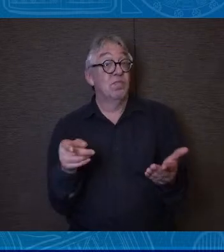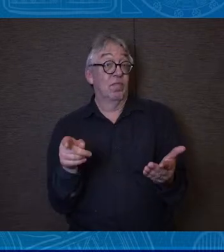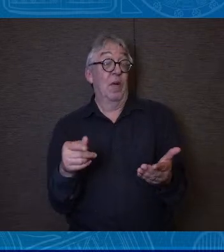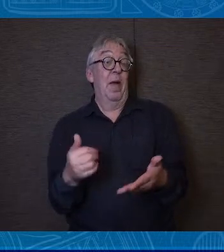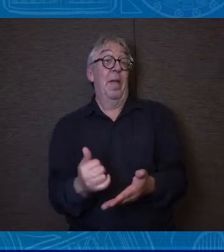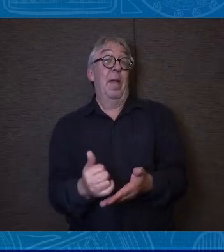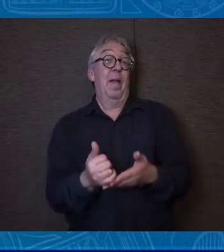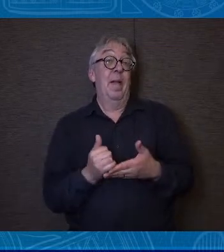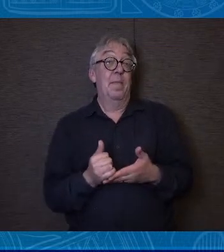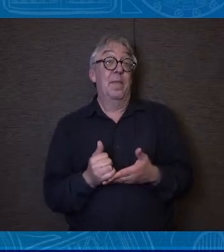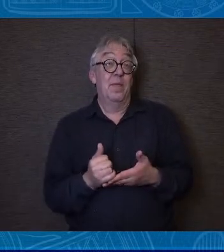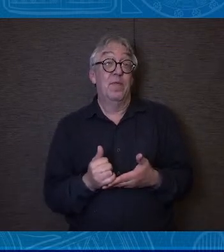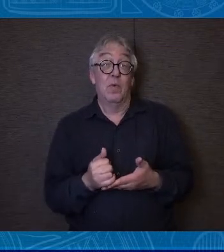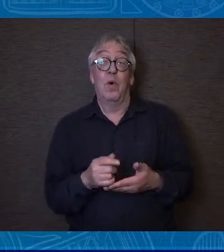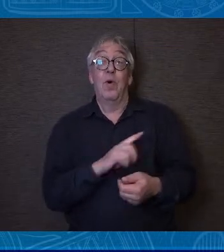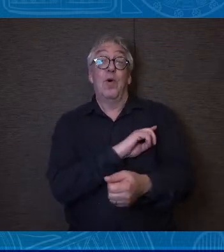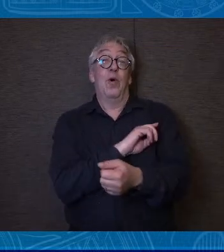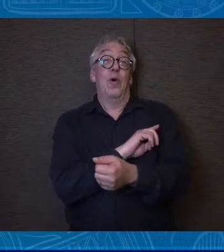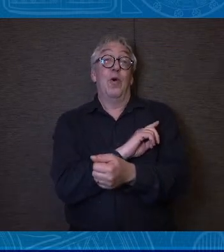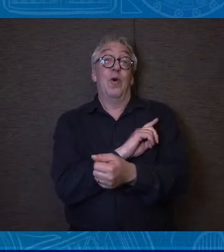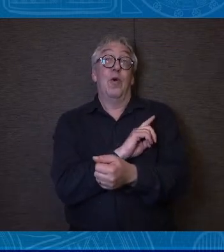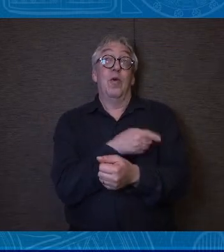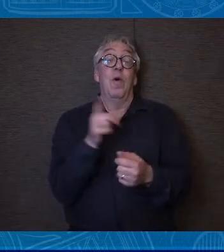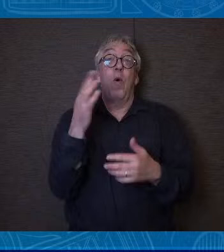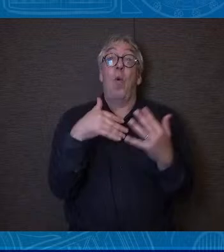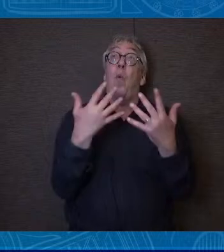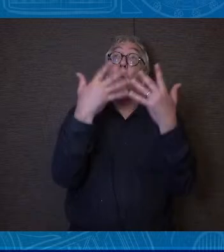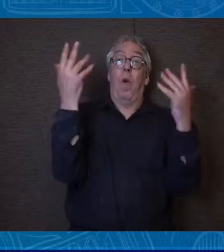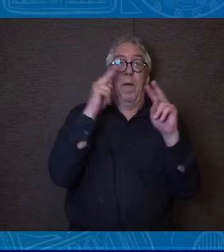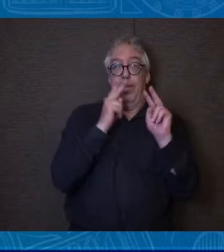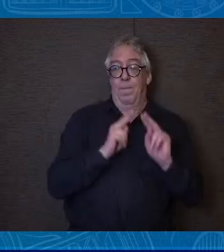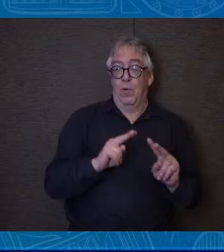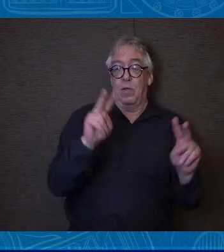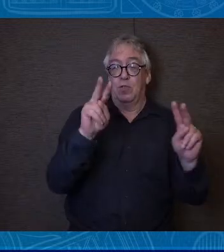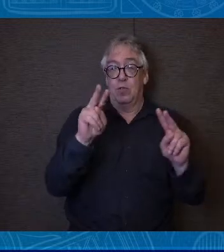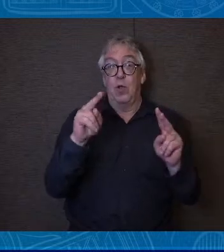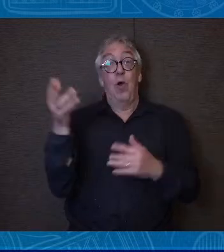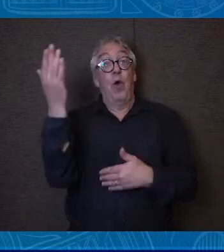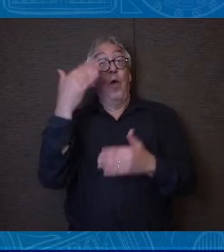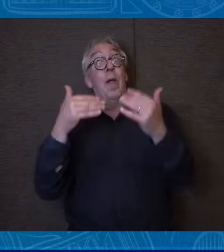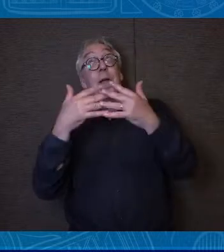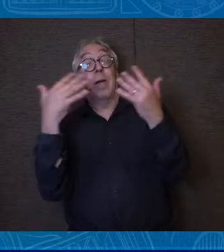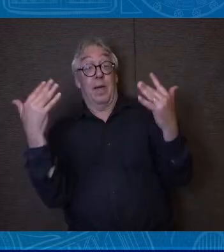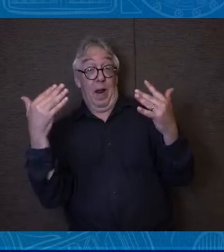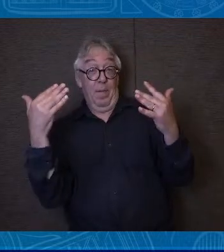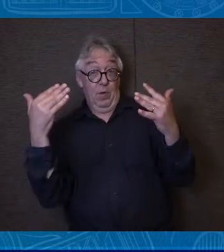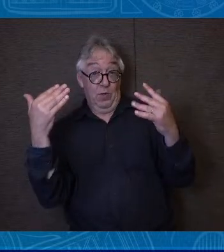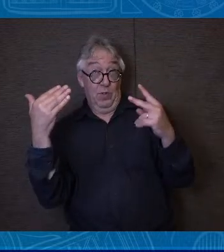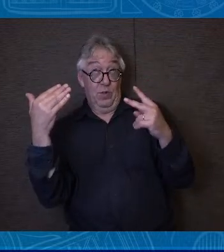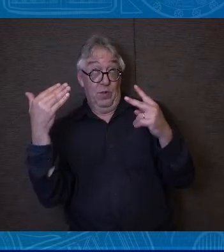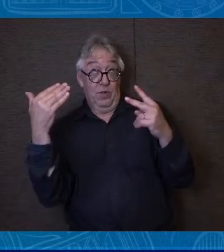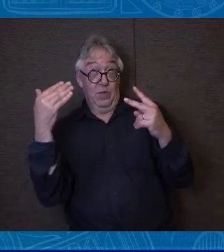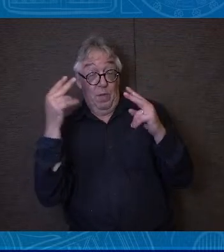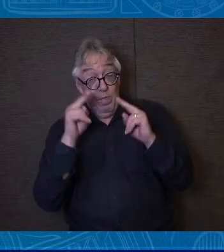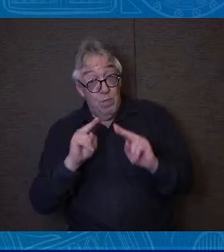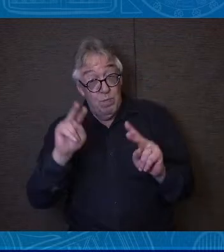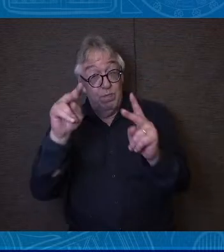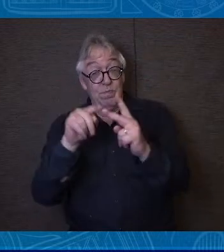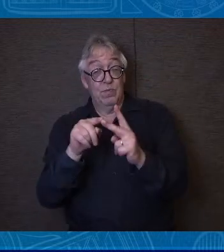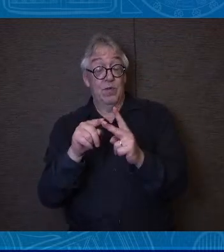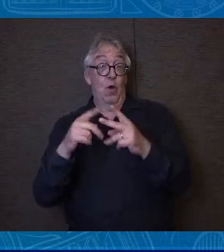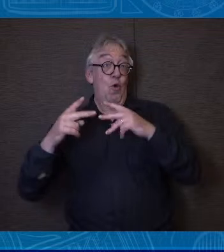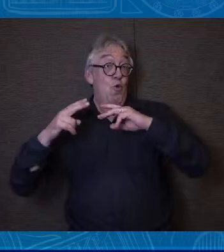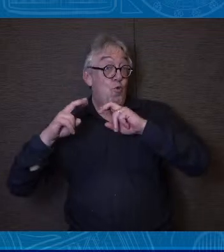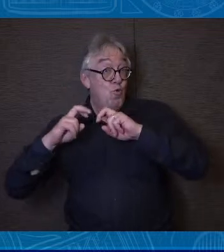and capacity on numerical weather prediction, modeling, climate services, research, and development. So,